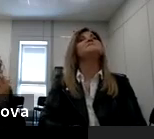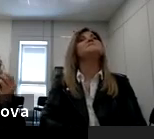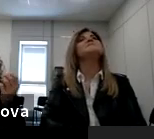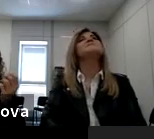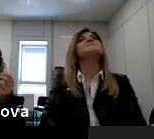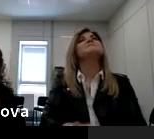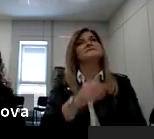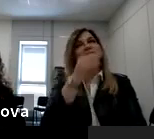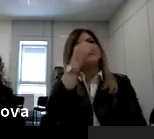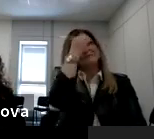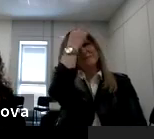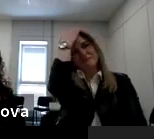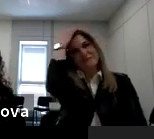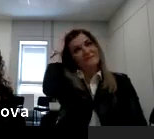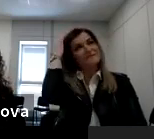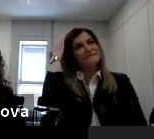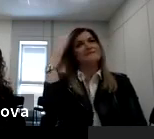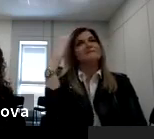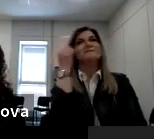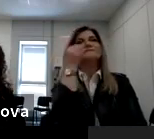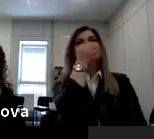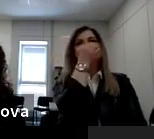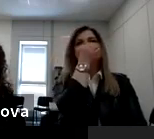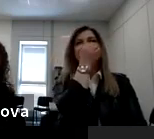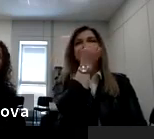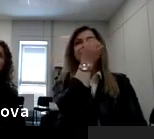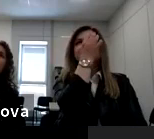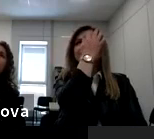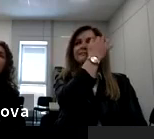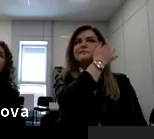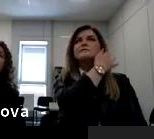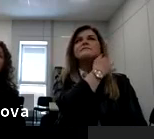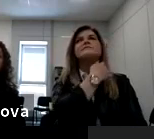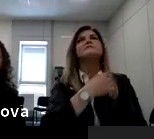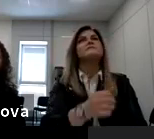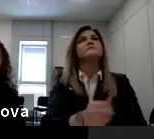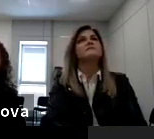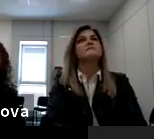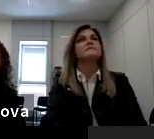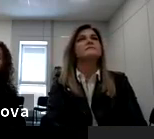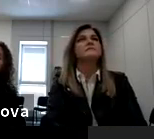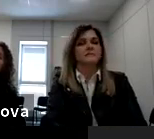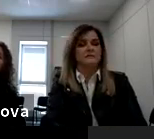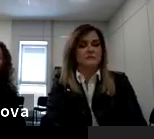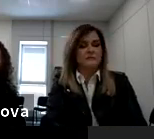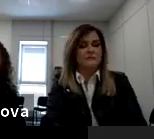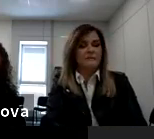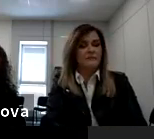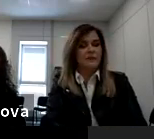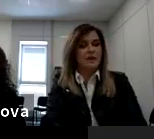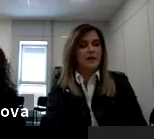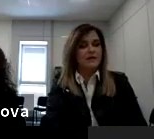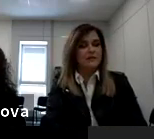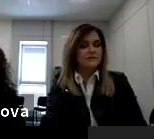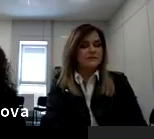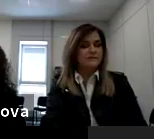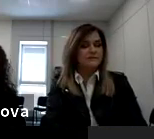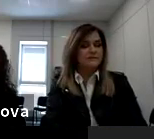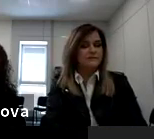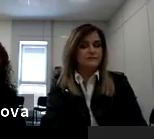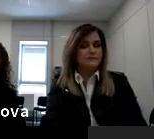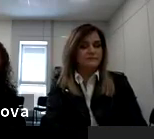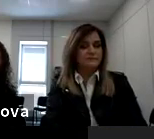prep process while we were making it. So here are some sketches of application. You can use it for